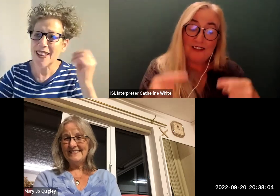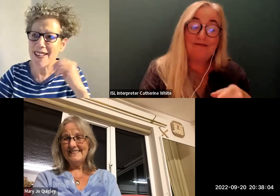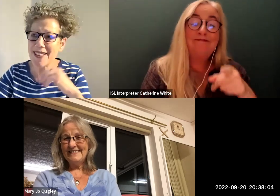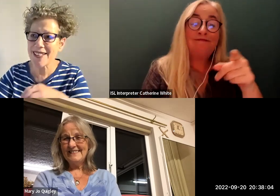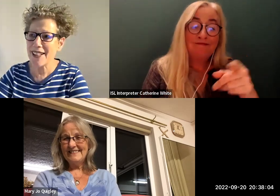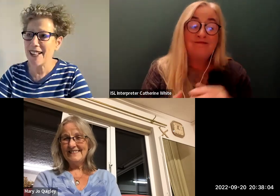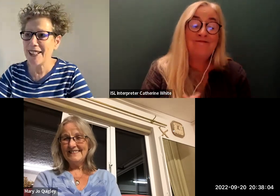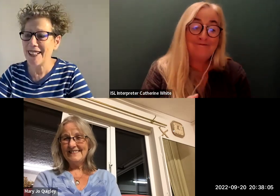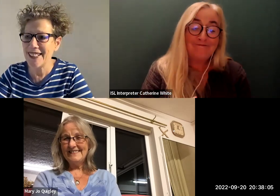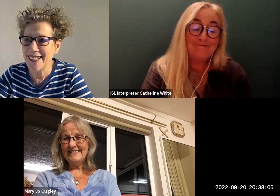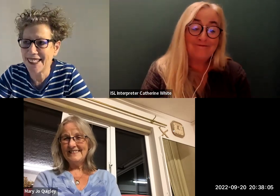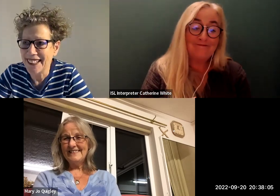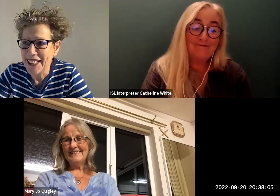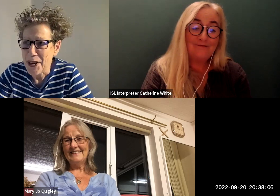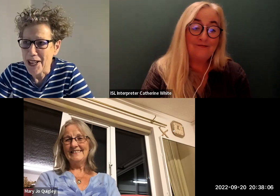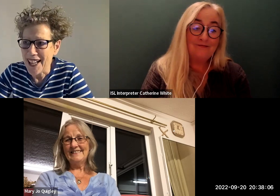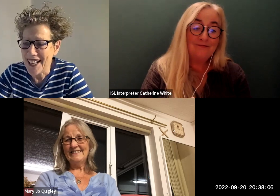maybe there's